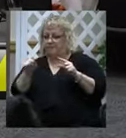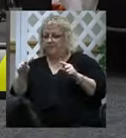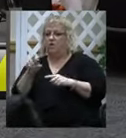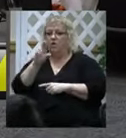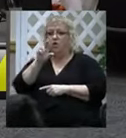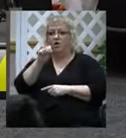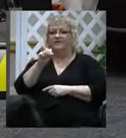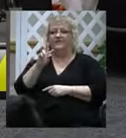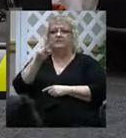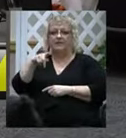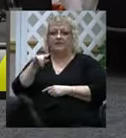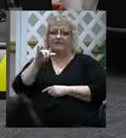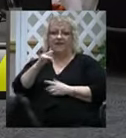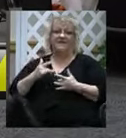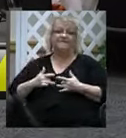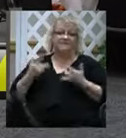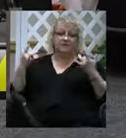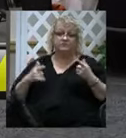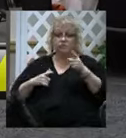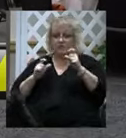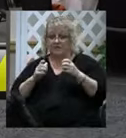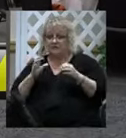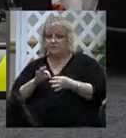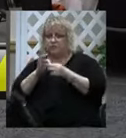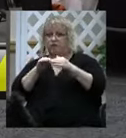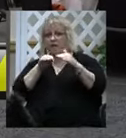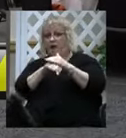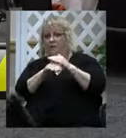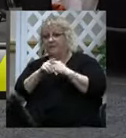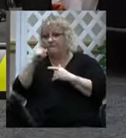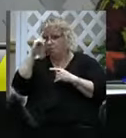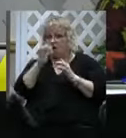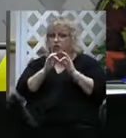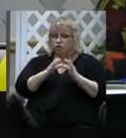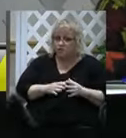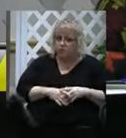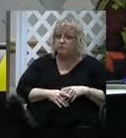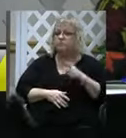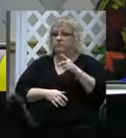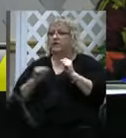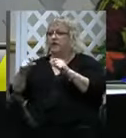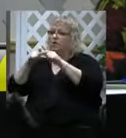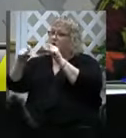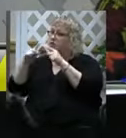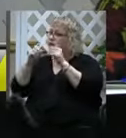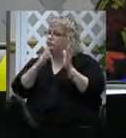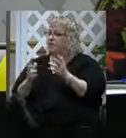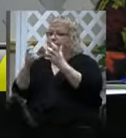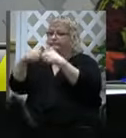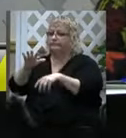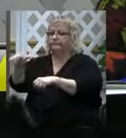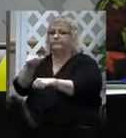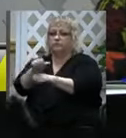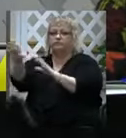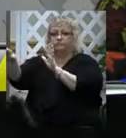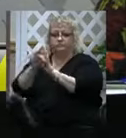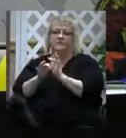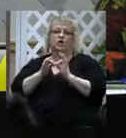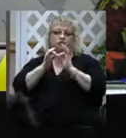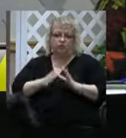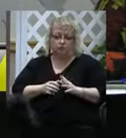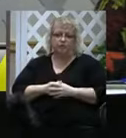RSVP, whether it's special accommodations or language services, so you know someone's coming, you can make those accommodations beforehand. Yeah, and hopefully you'll see that in a